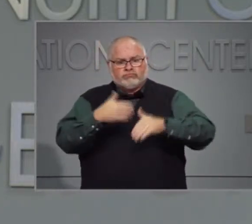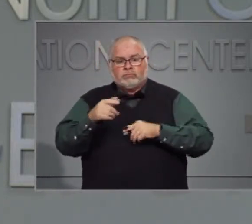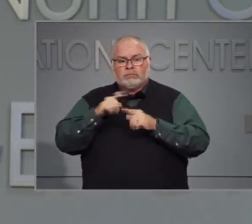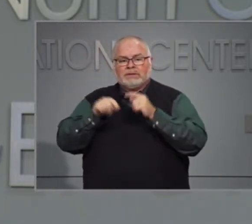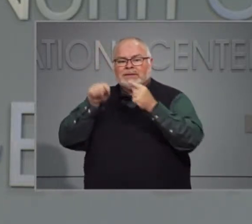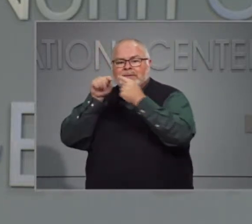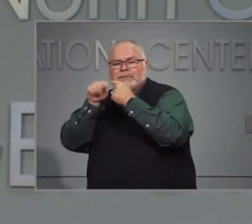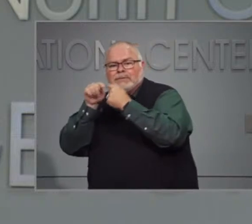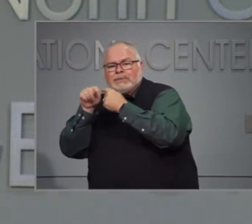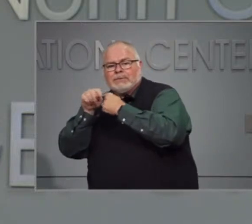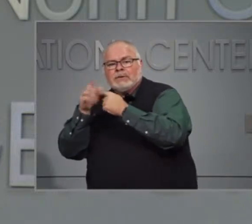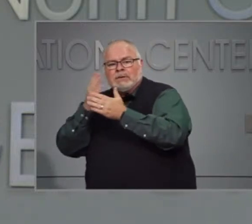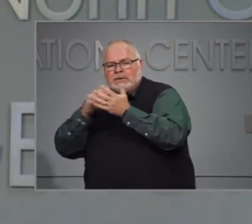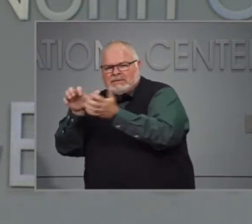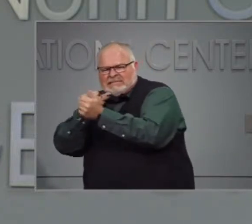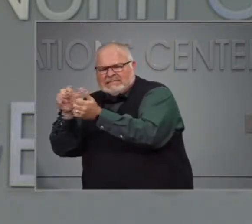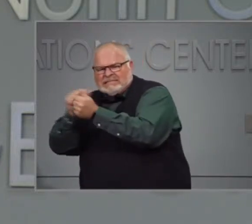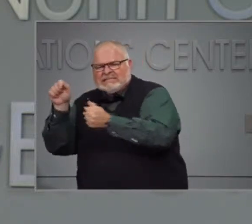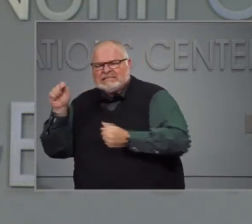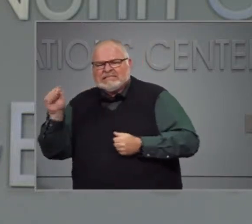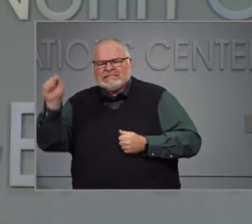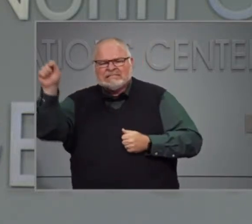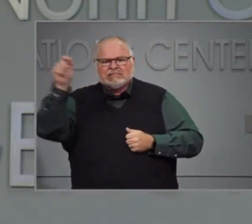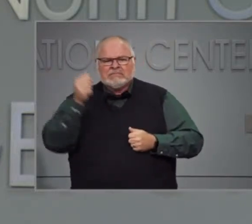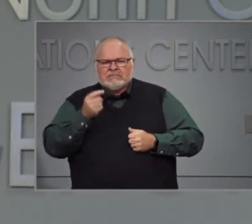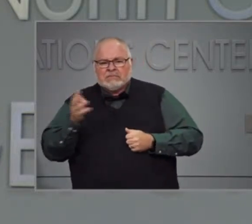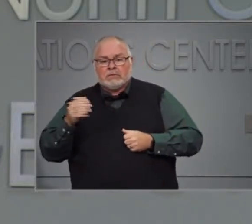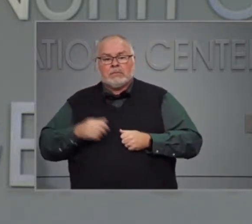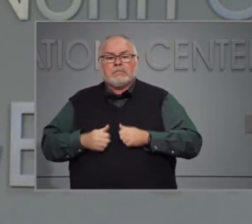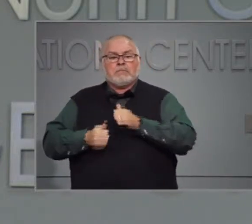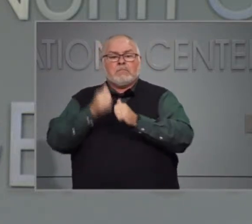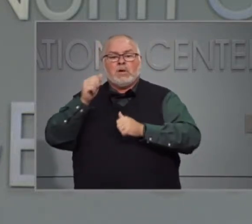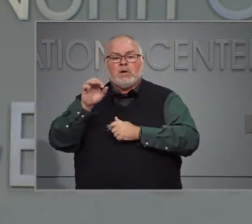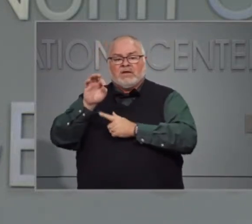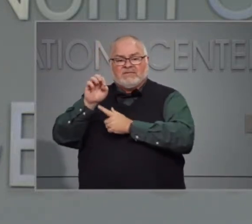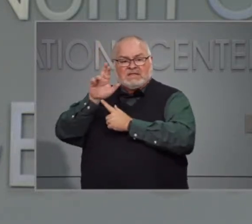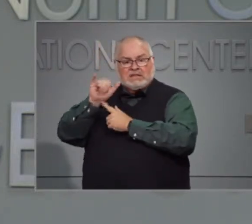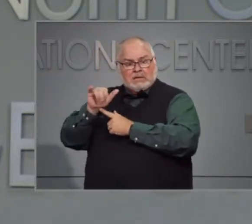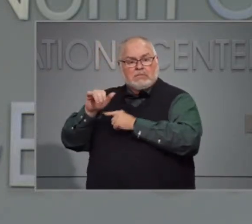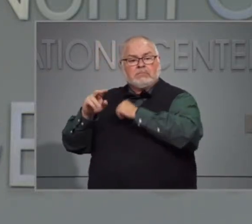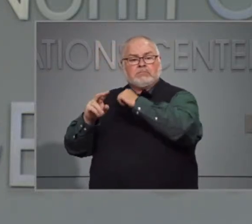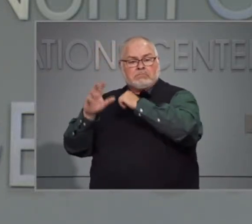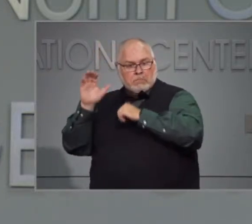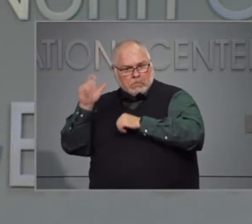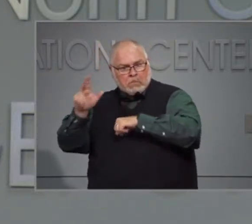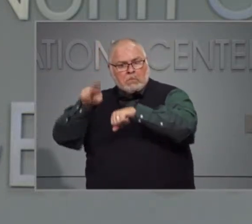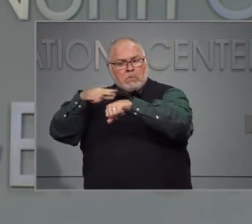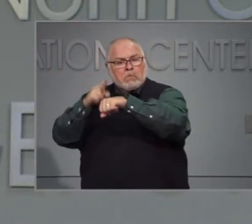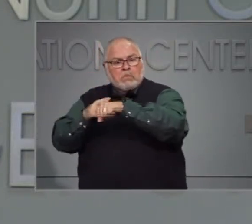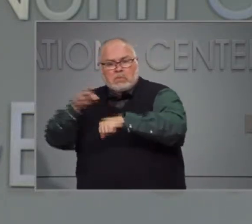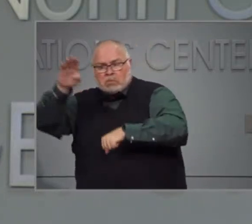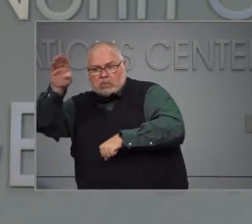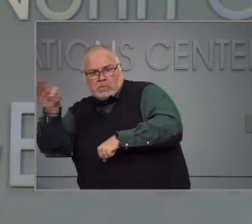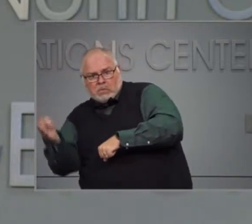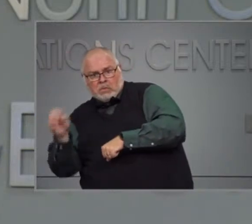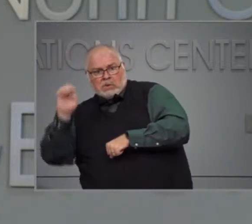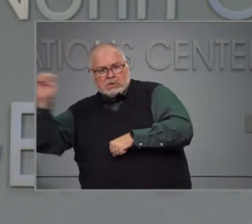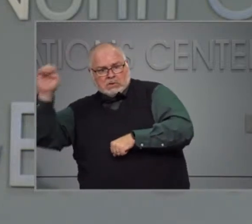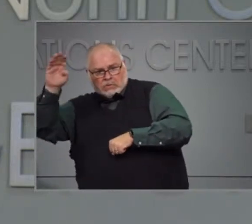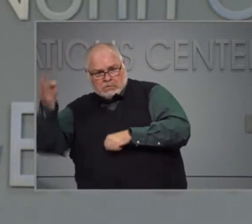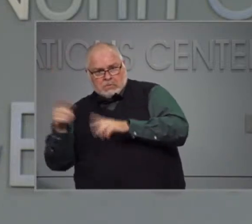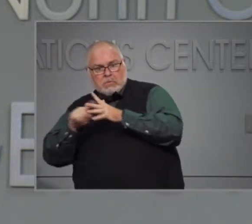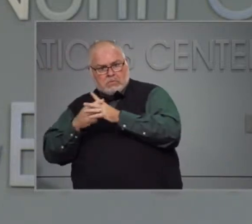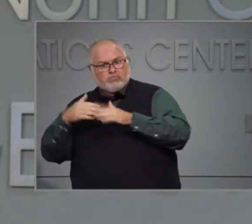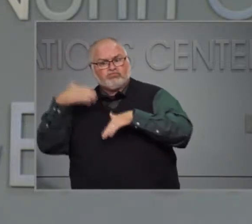have storm-related obstructions. Most ferry routes have been returned to pre-Isaias service levels as of